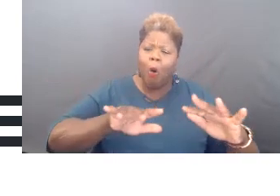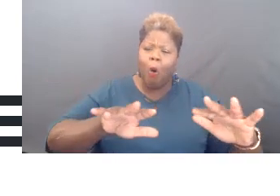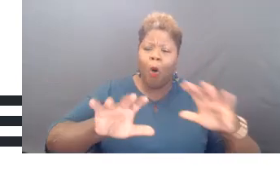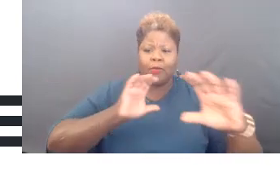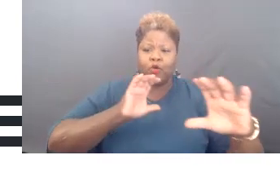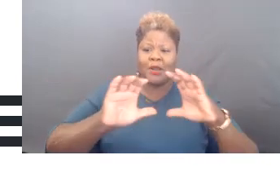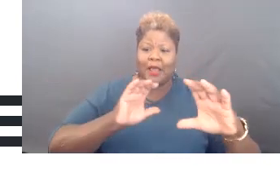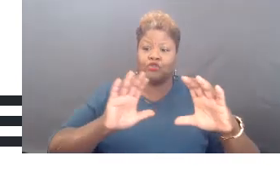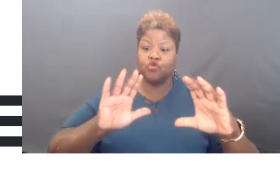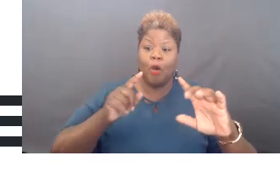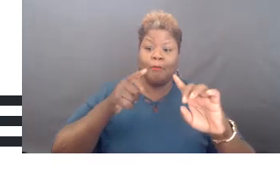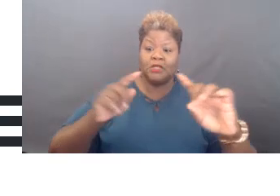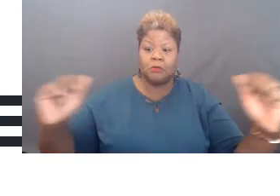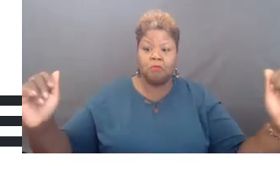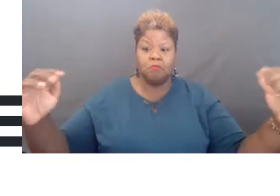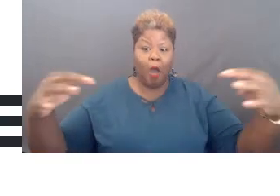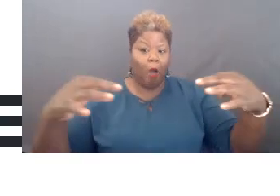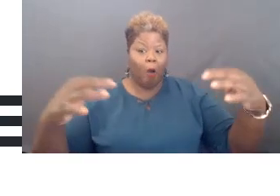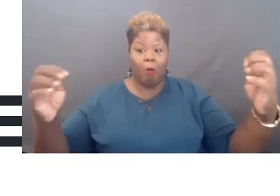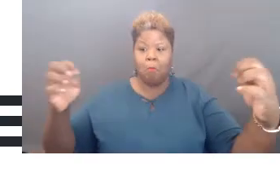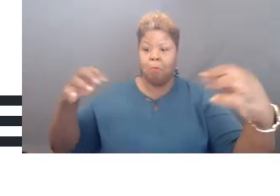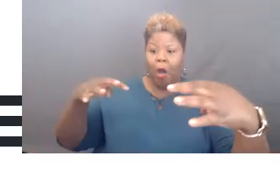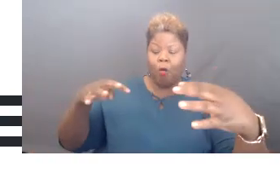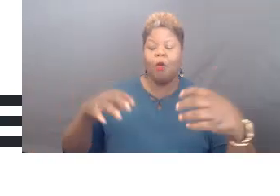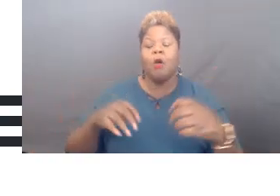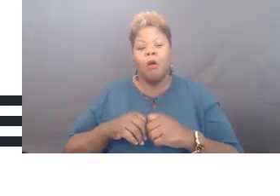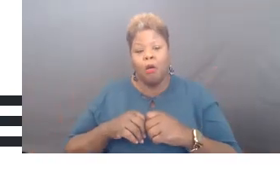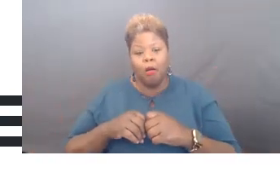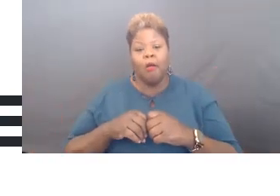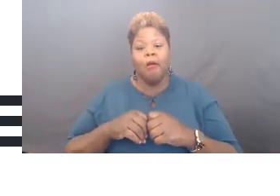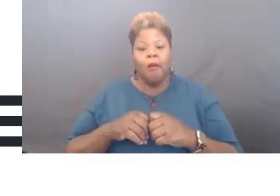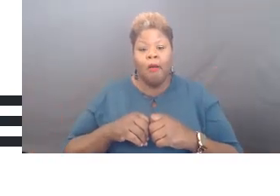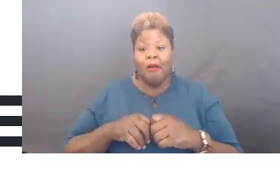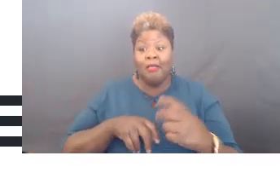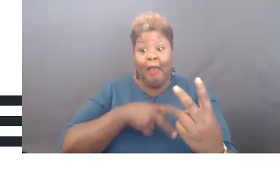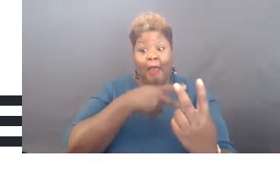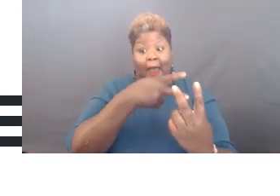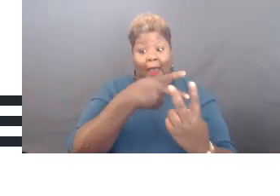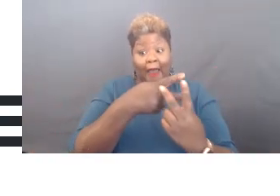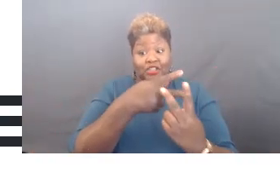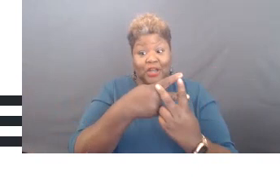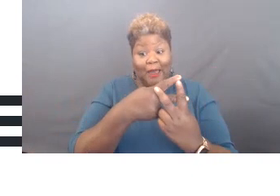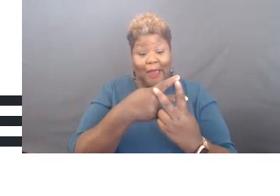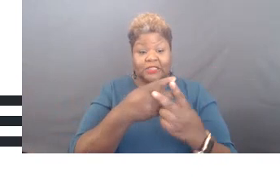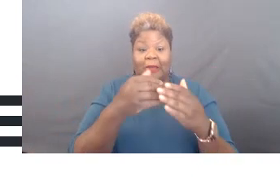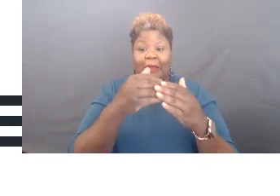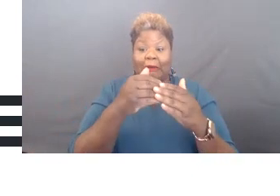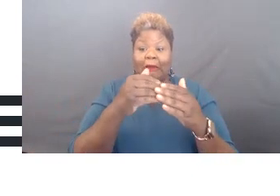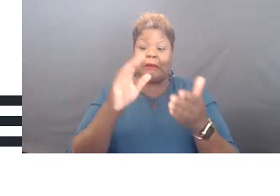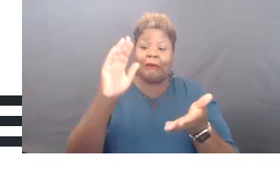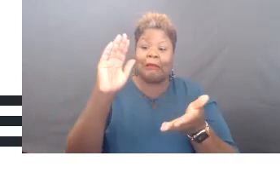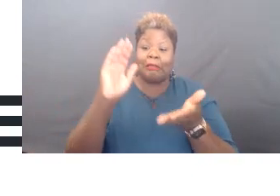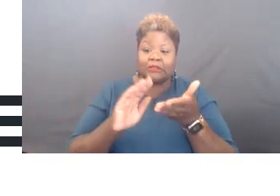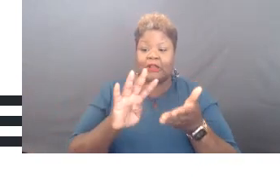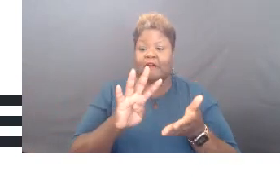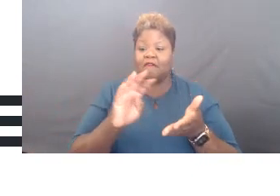mission. Recognizing an opportunity and crafting messaging. A hashtag should generally be under 40 characters and be